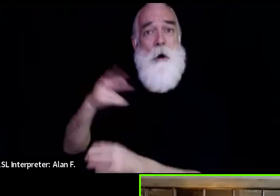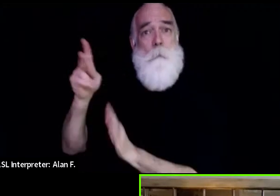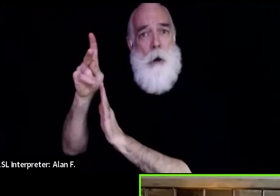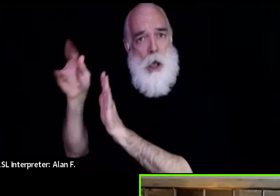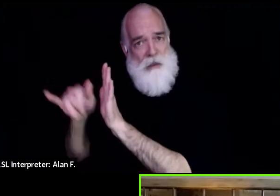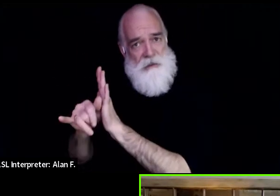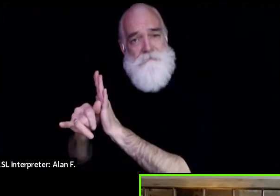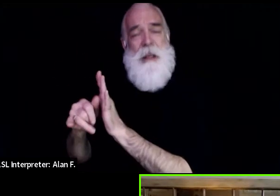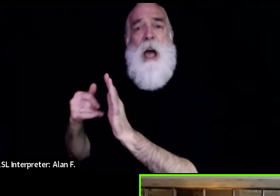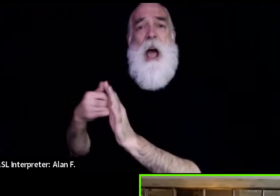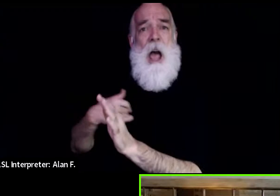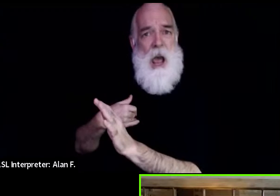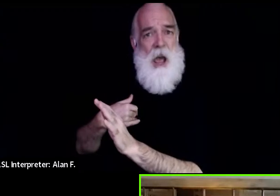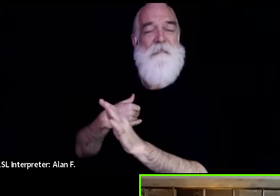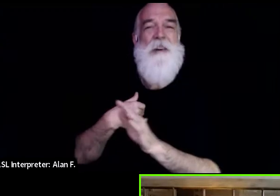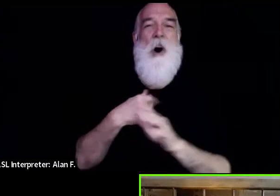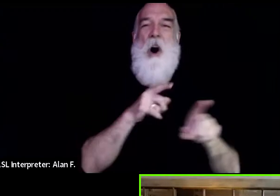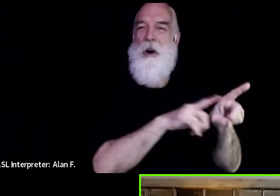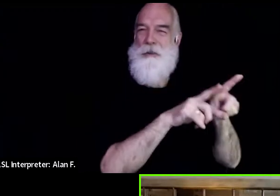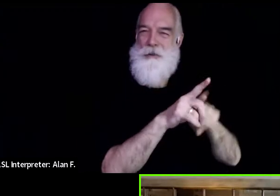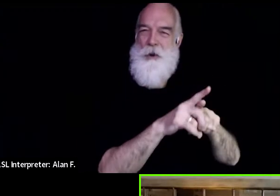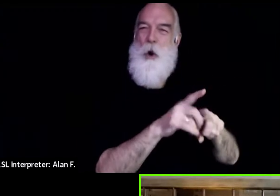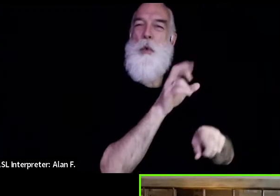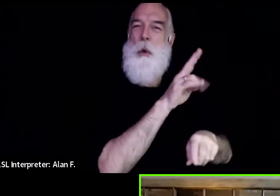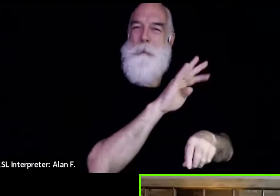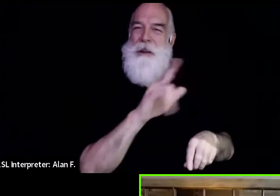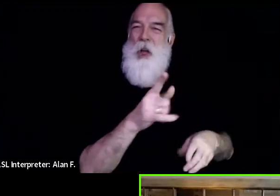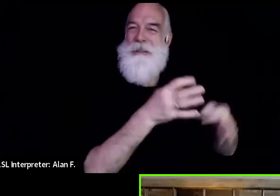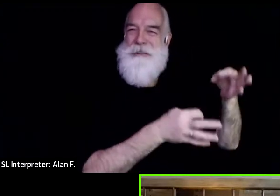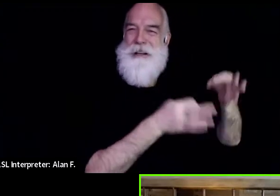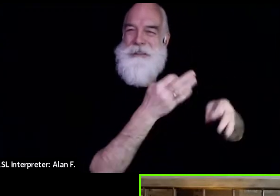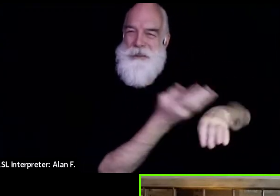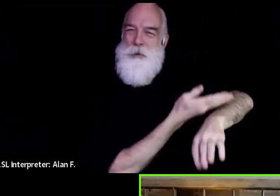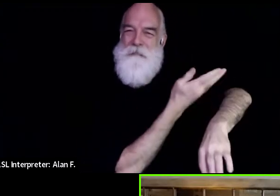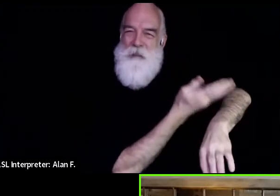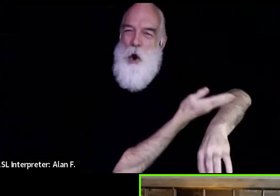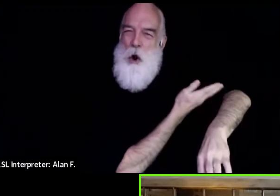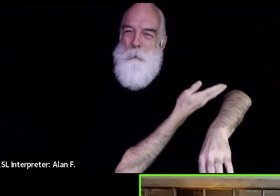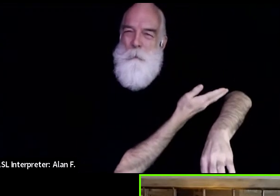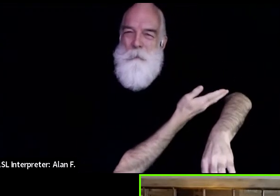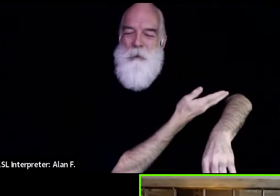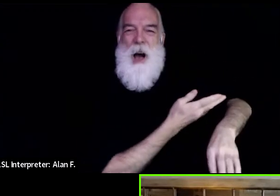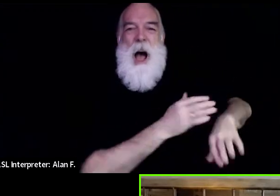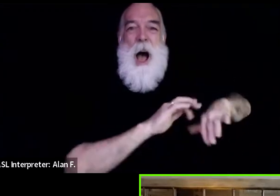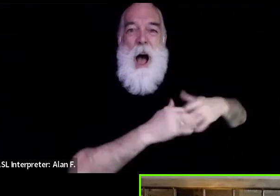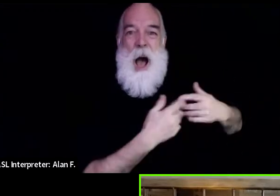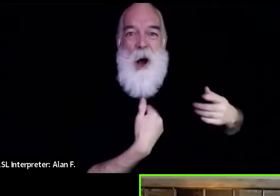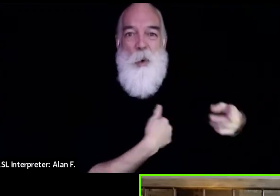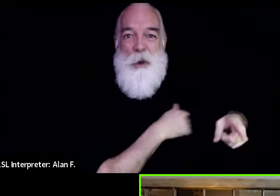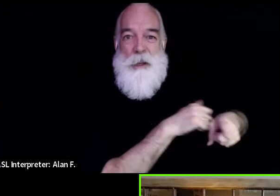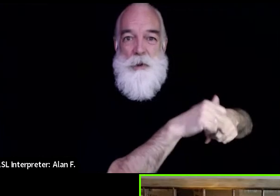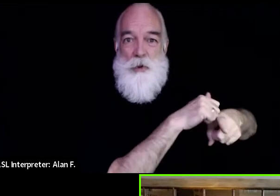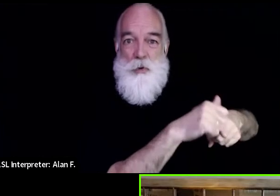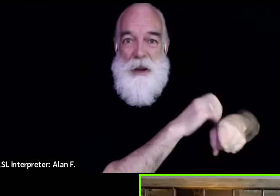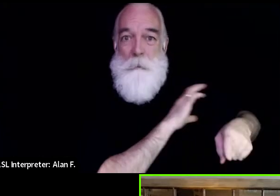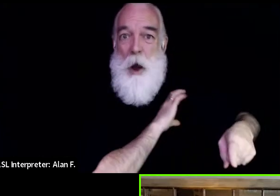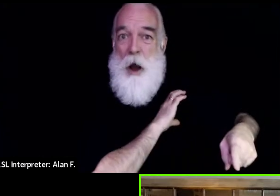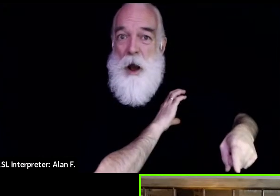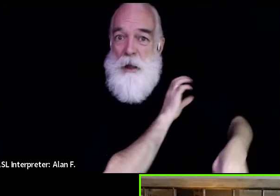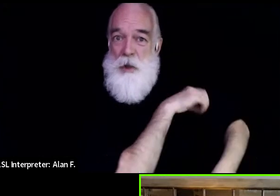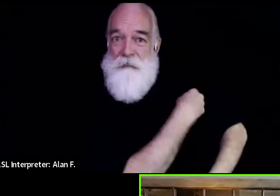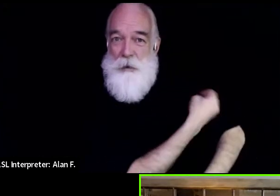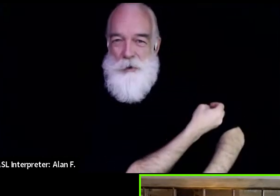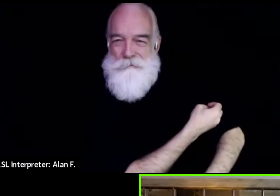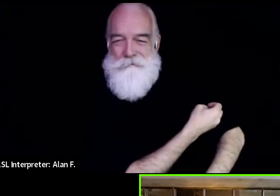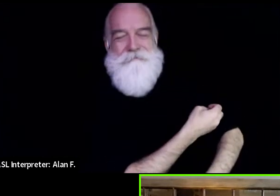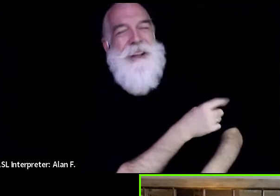you can say, we need to train our officers differently. We have tools that we didn't have 20 years ago.